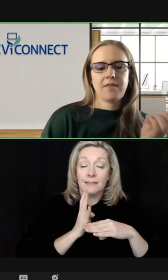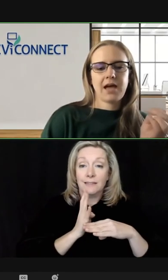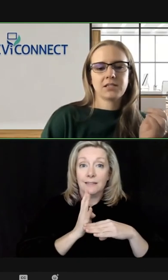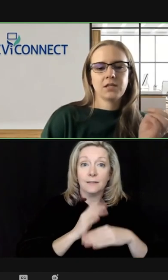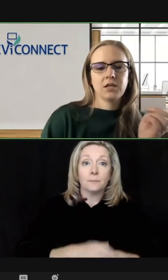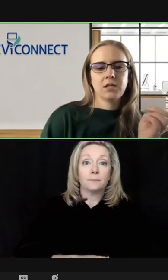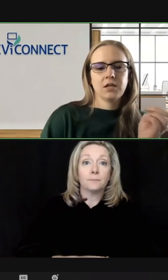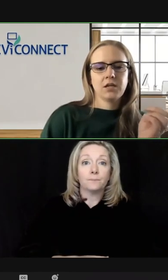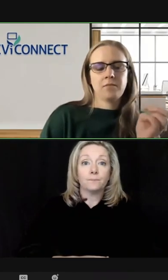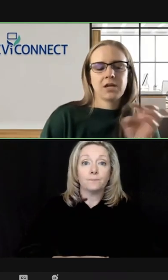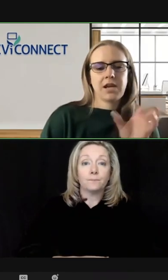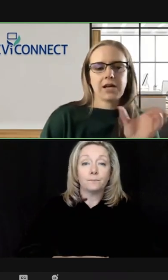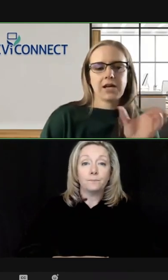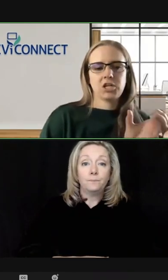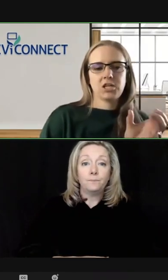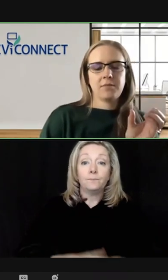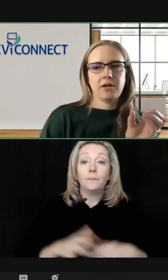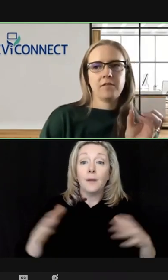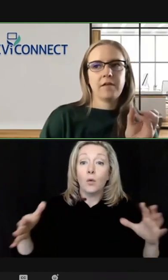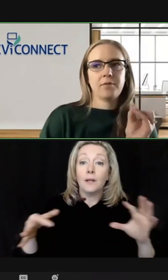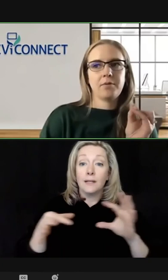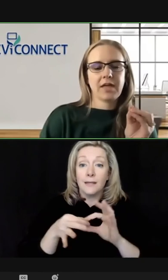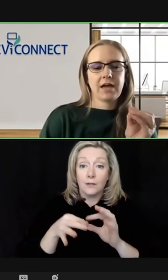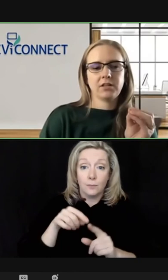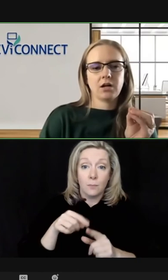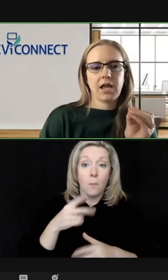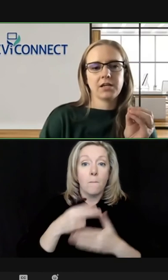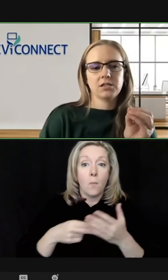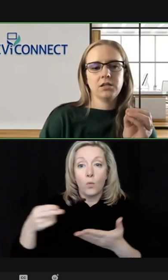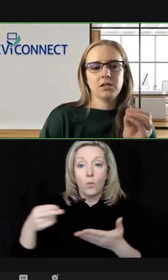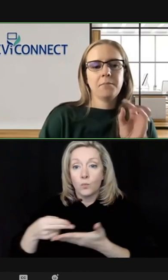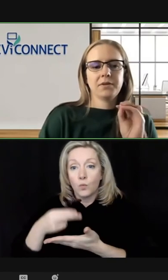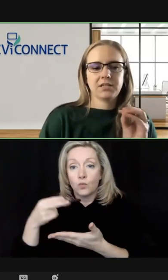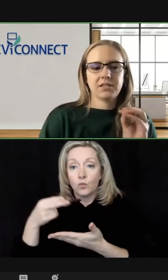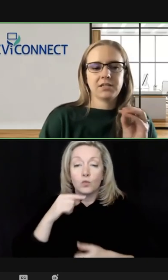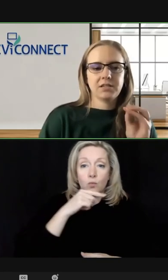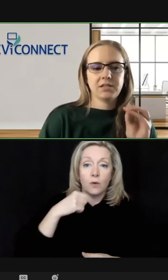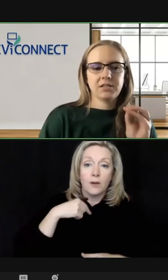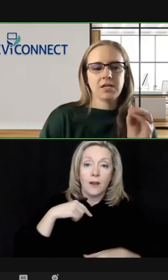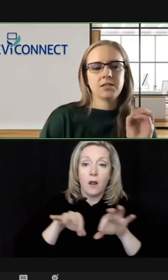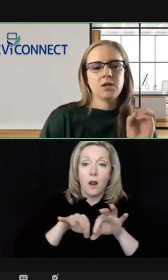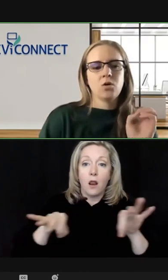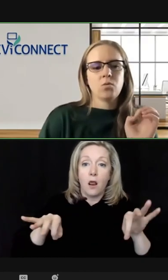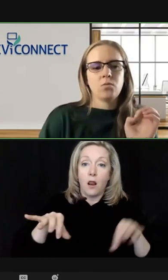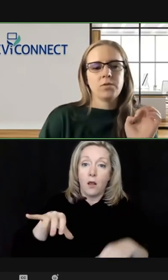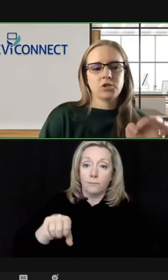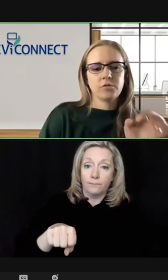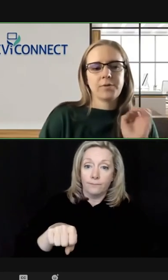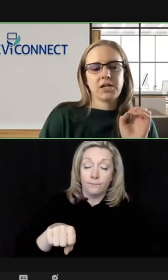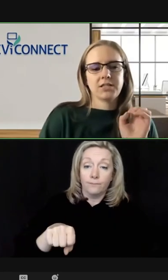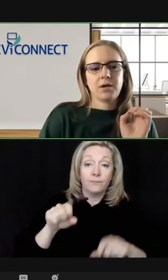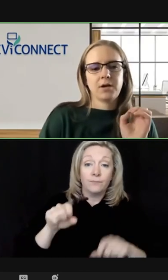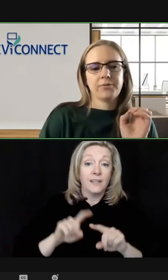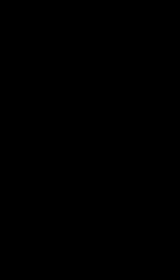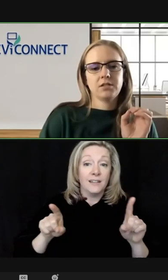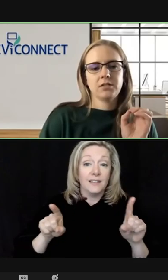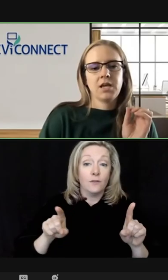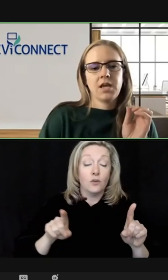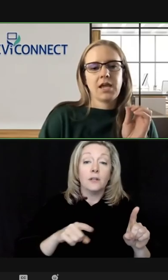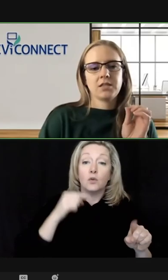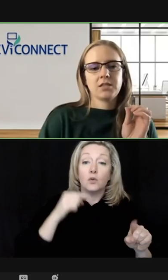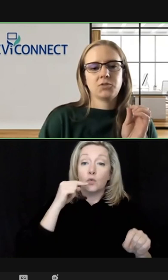make that connection in the middle. They both have a long handle, but the difference is the toothbrush has